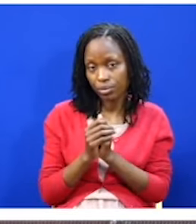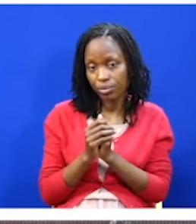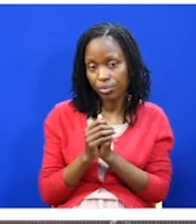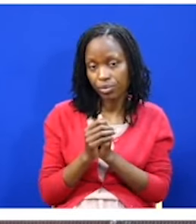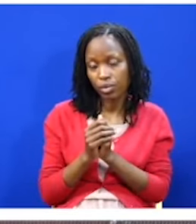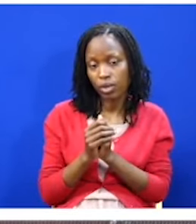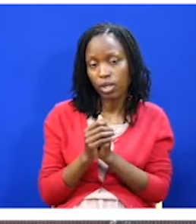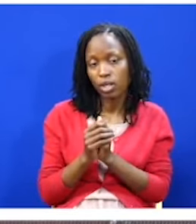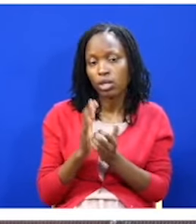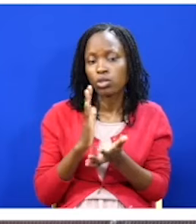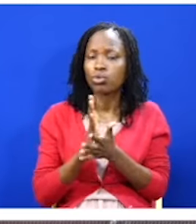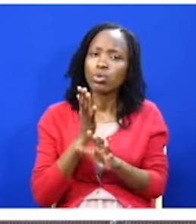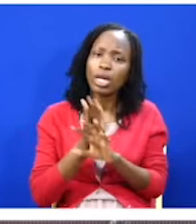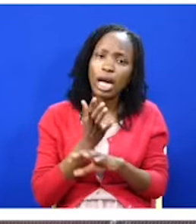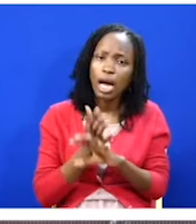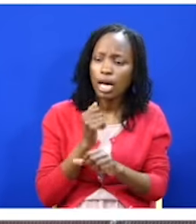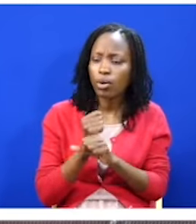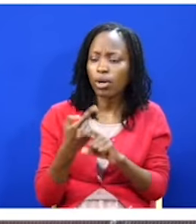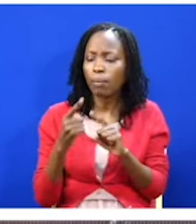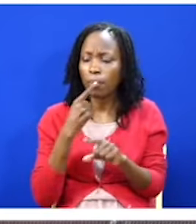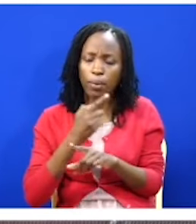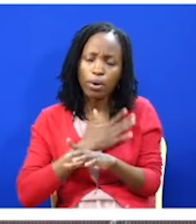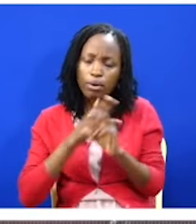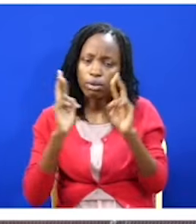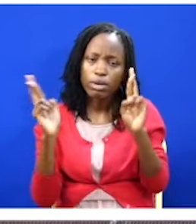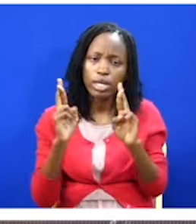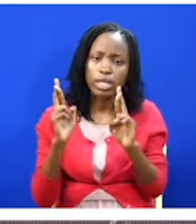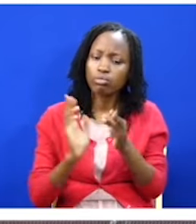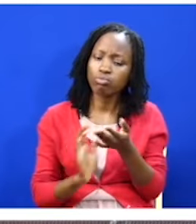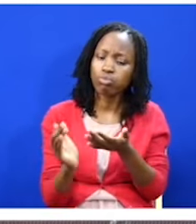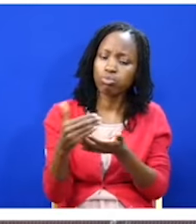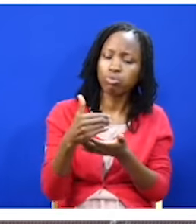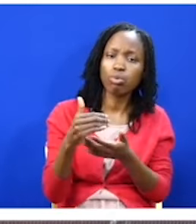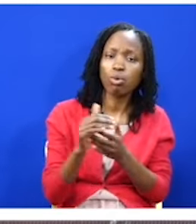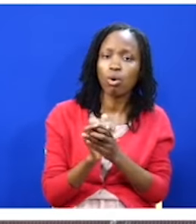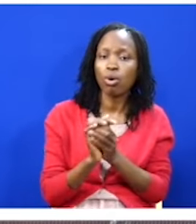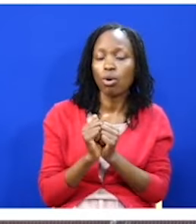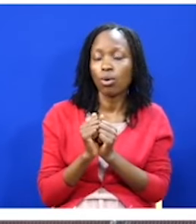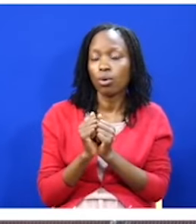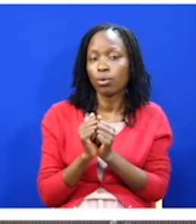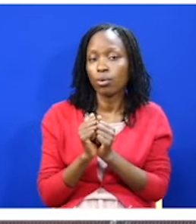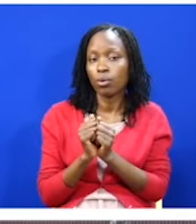It was very hard work, but Ruth was willing to do it with an unselfish heart.